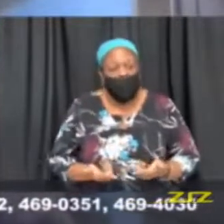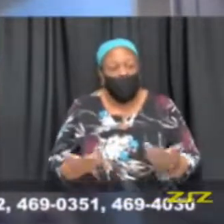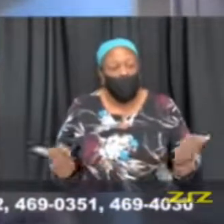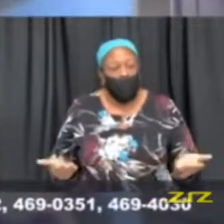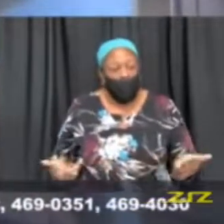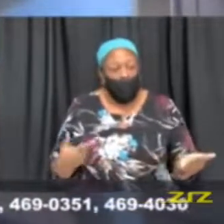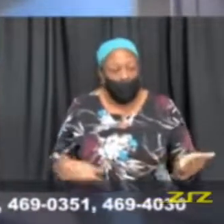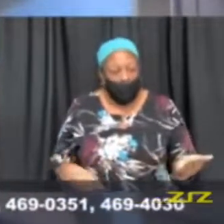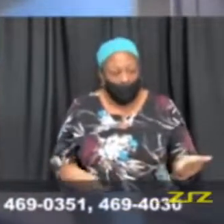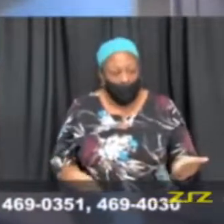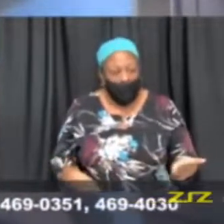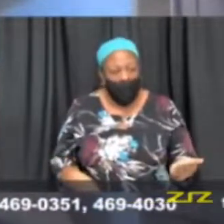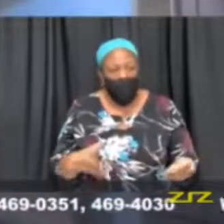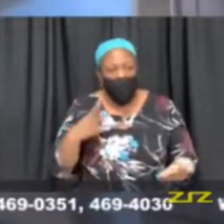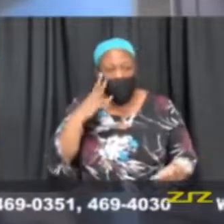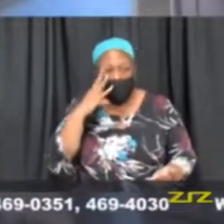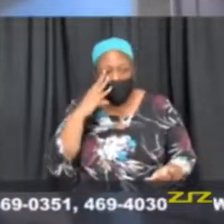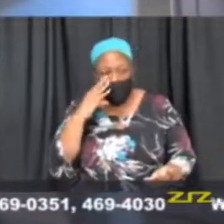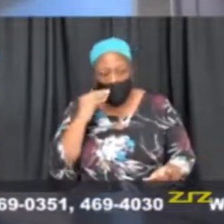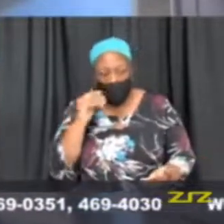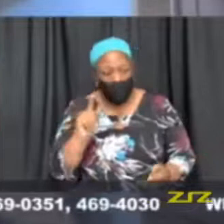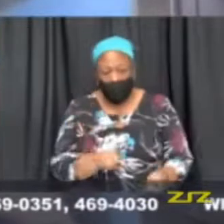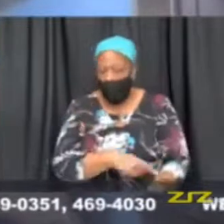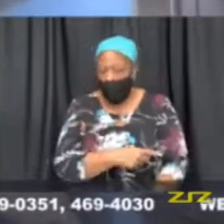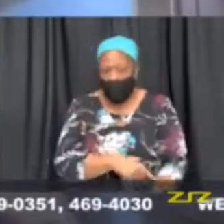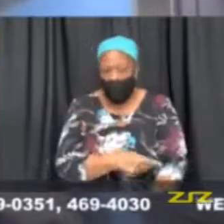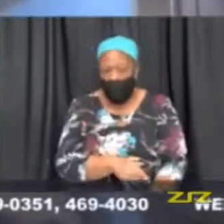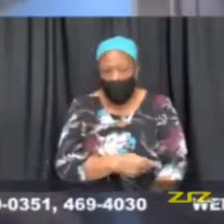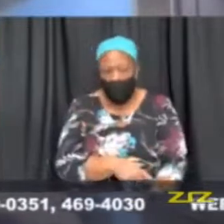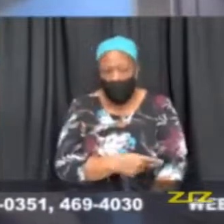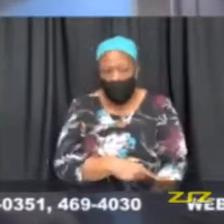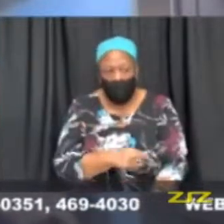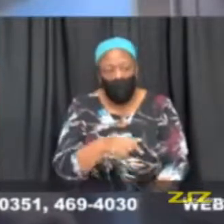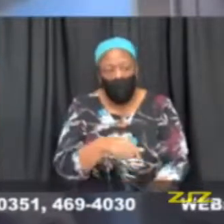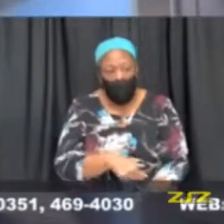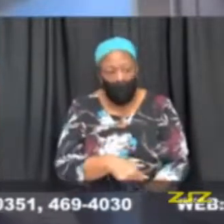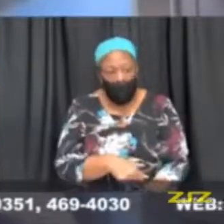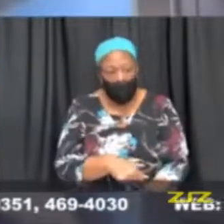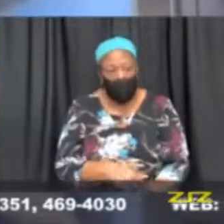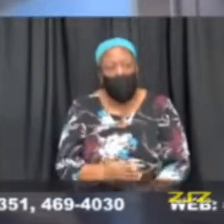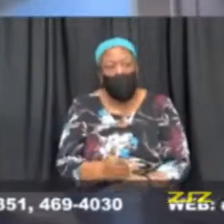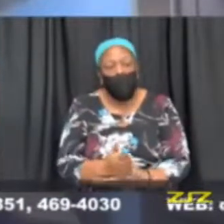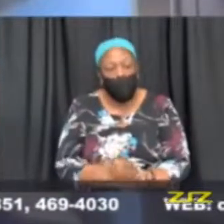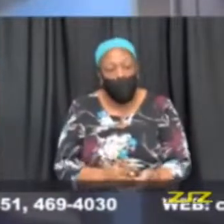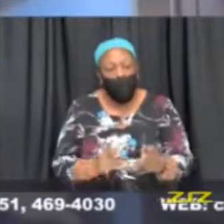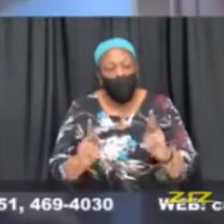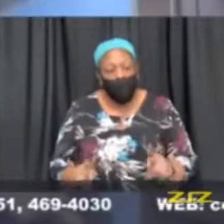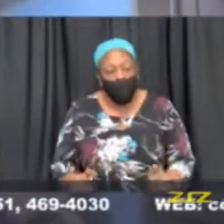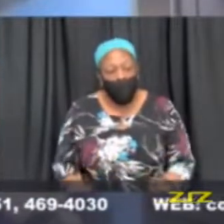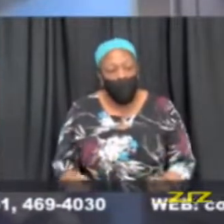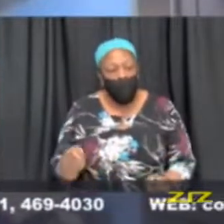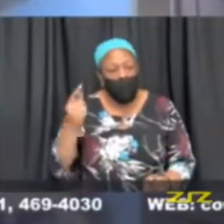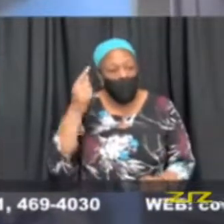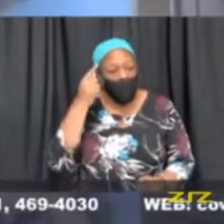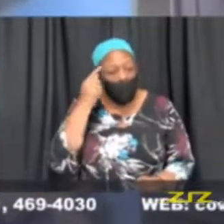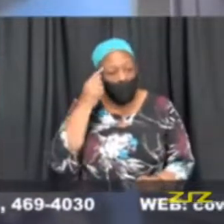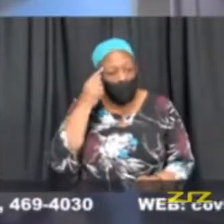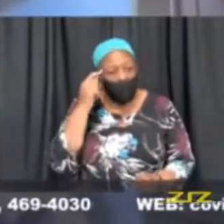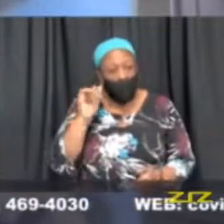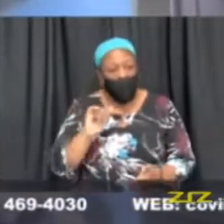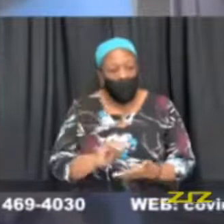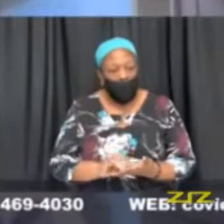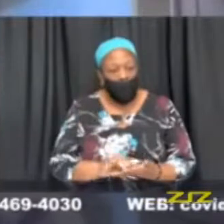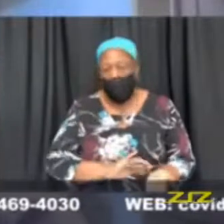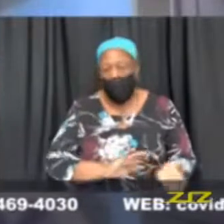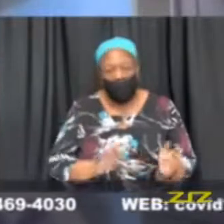the volcano not being able to do anything, that it's dead. So people often mix up dormant with dead. So we tend to stay away from